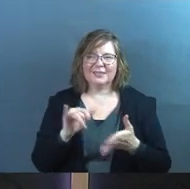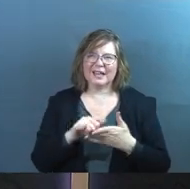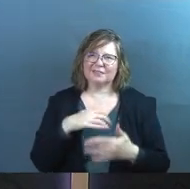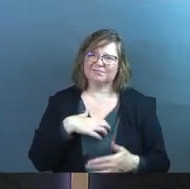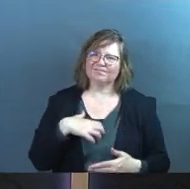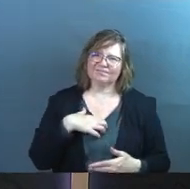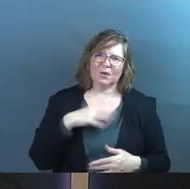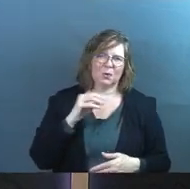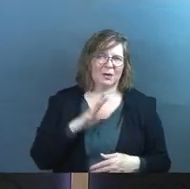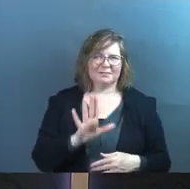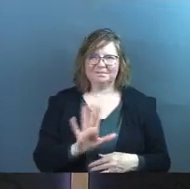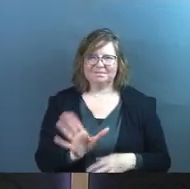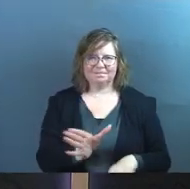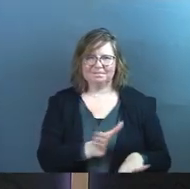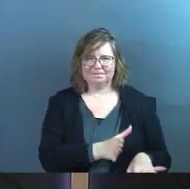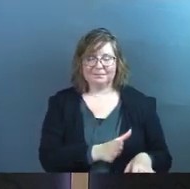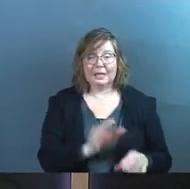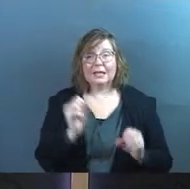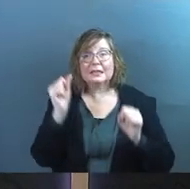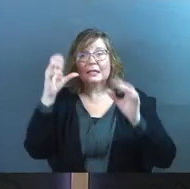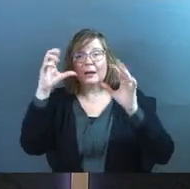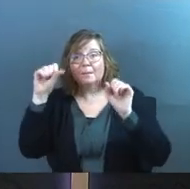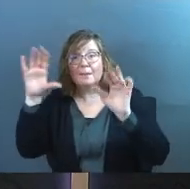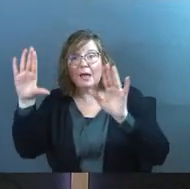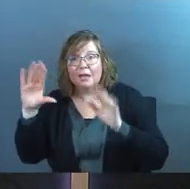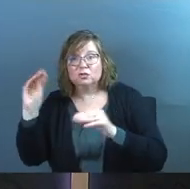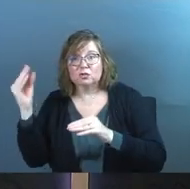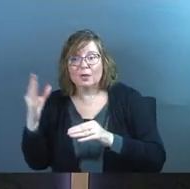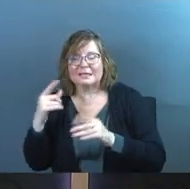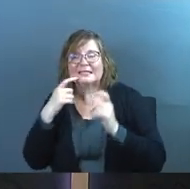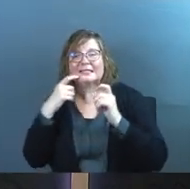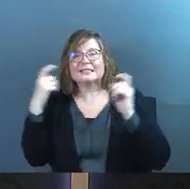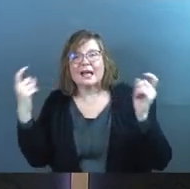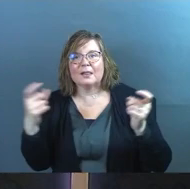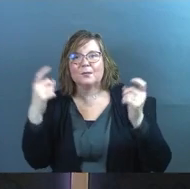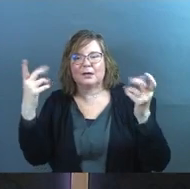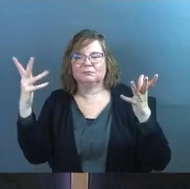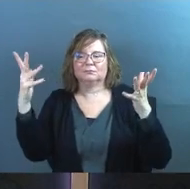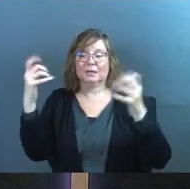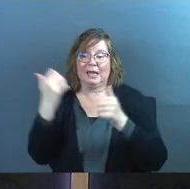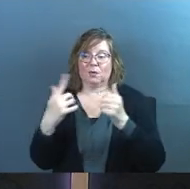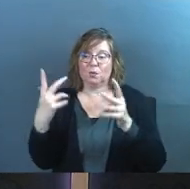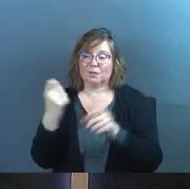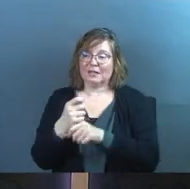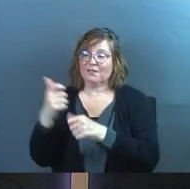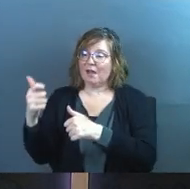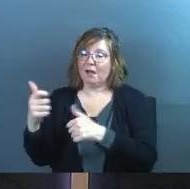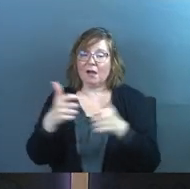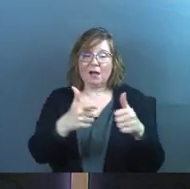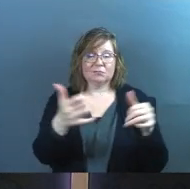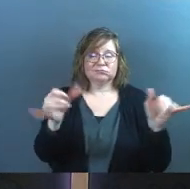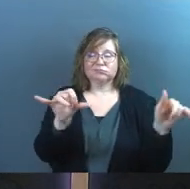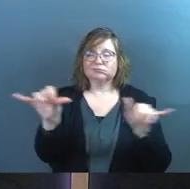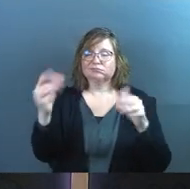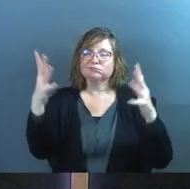grace. The amazing grace of Jesus celebrates when anybody receives grace.